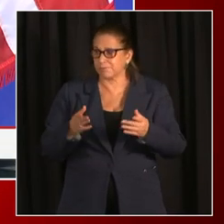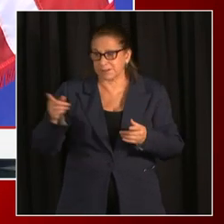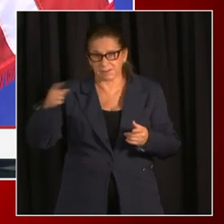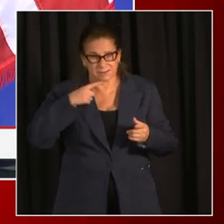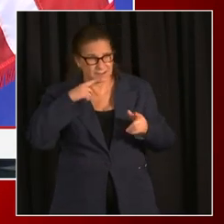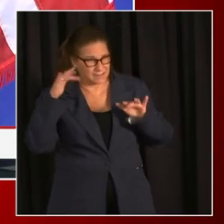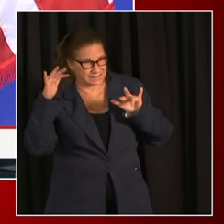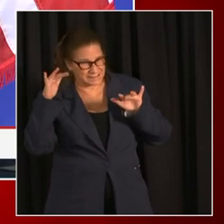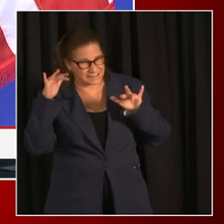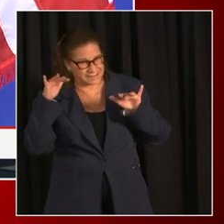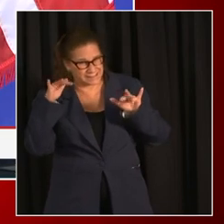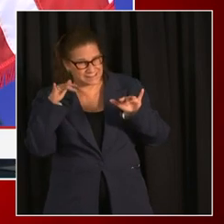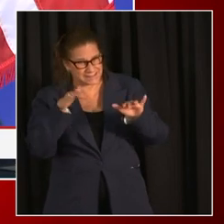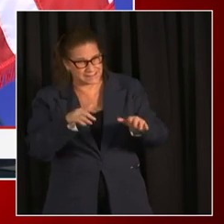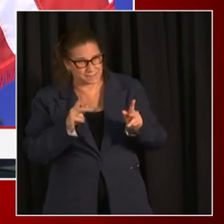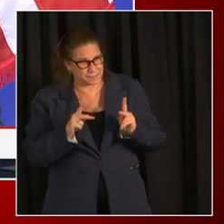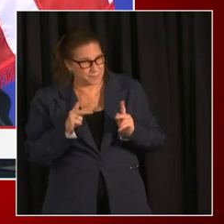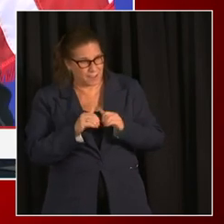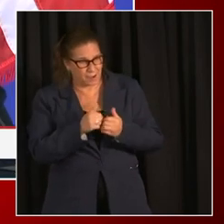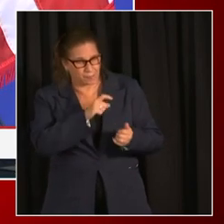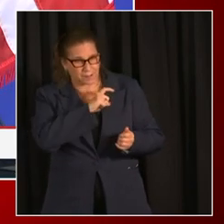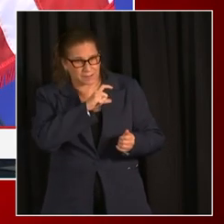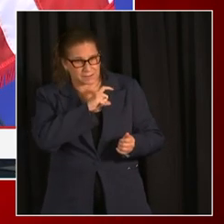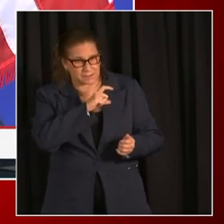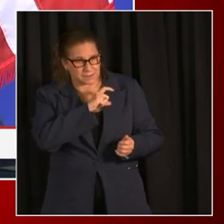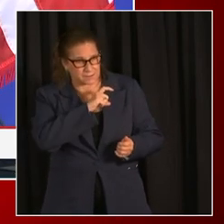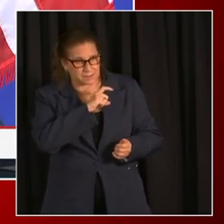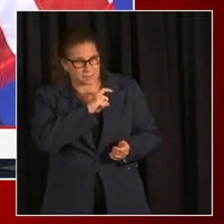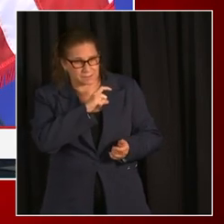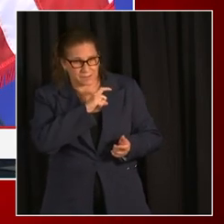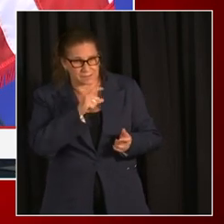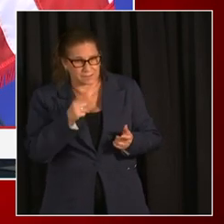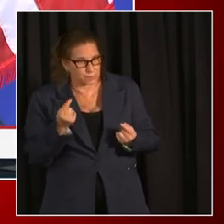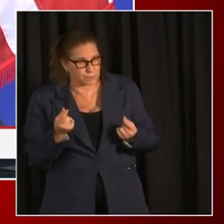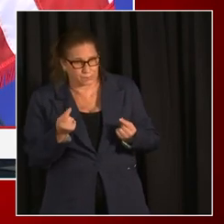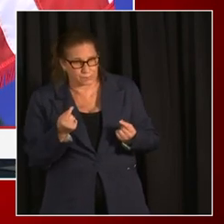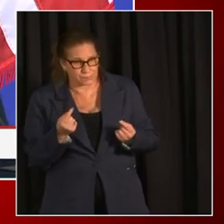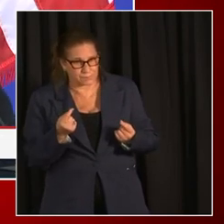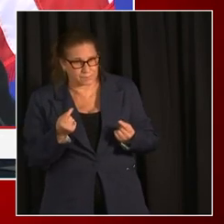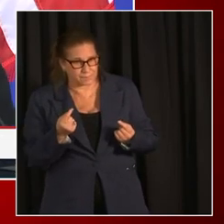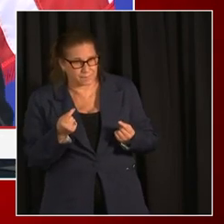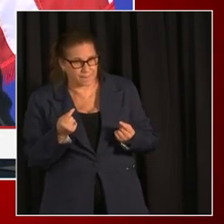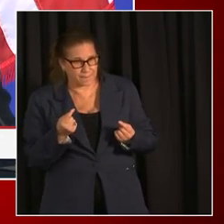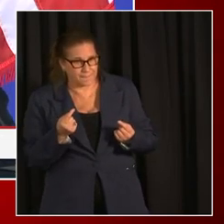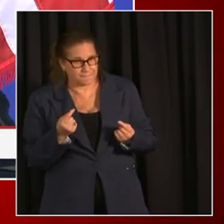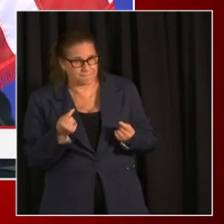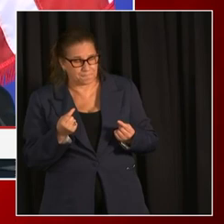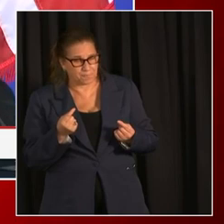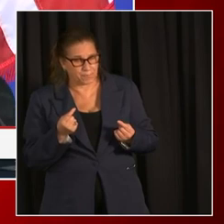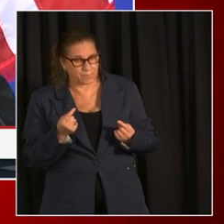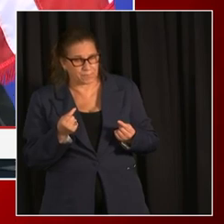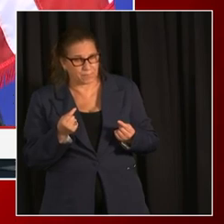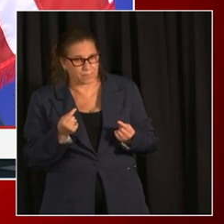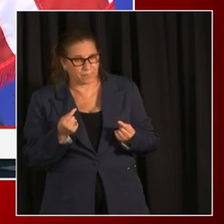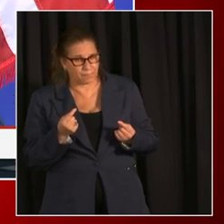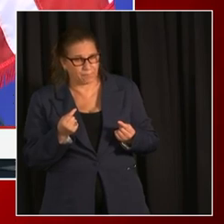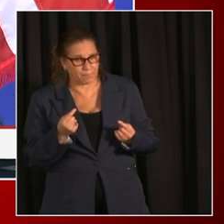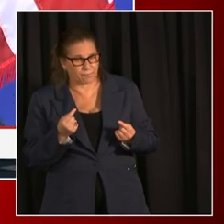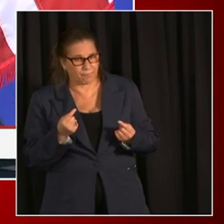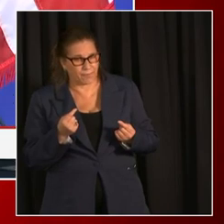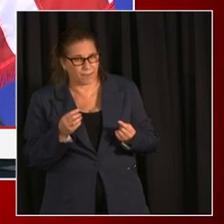tension with police, I'm sorry, I can't talk with that. Given the tension over policing, as you mentioned on MSNBC this